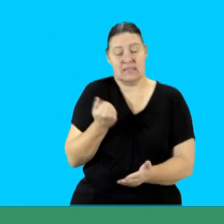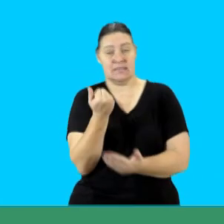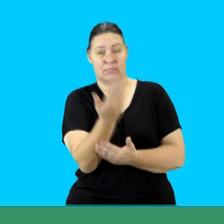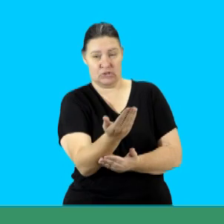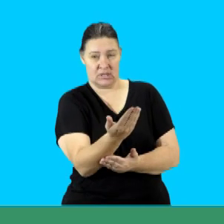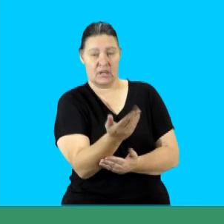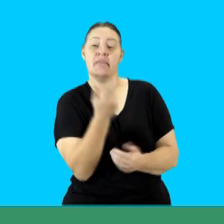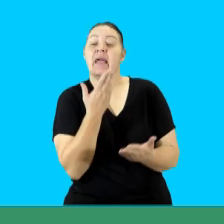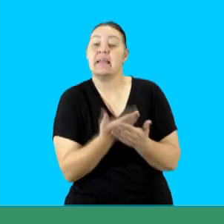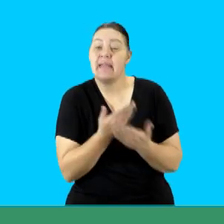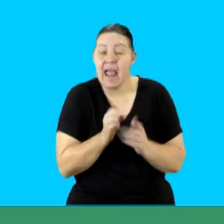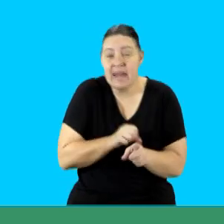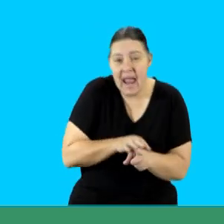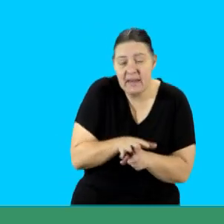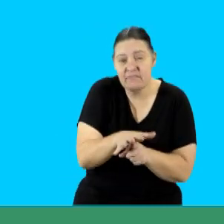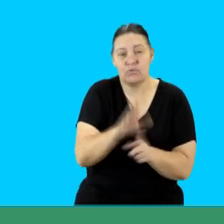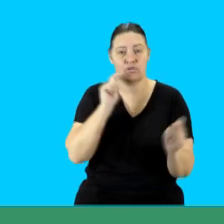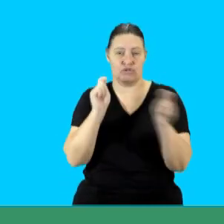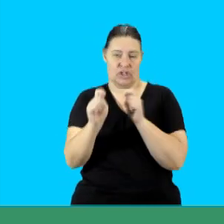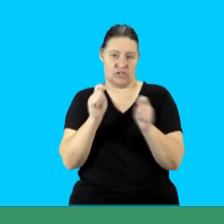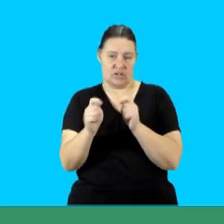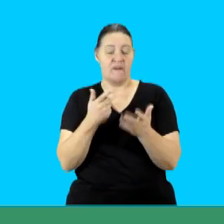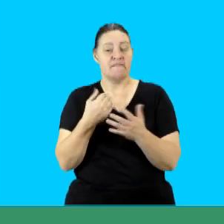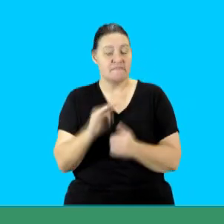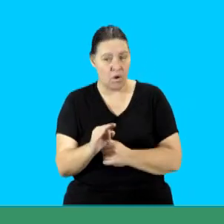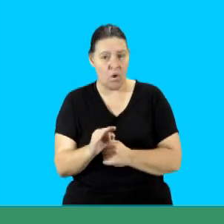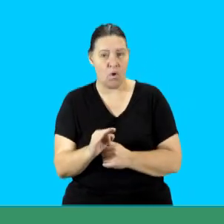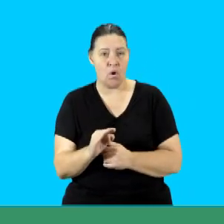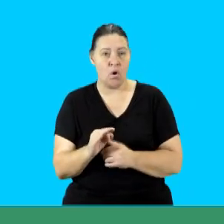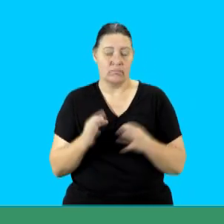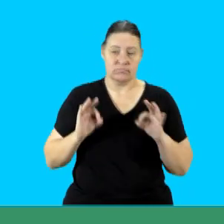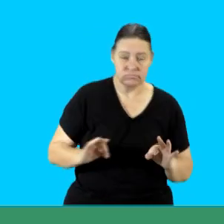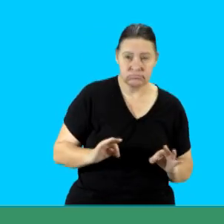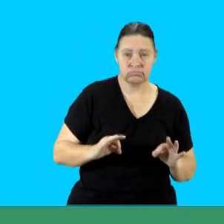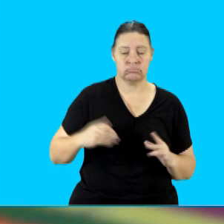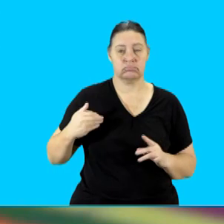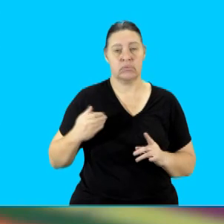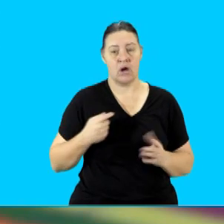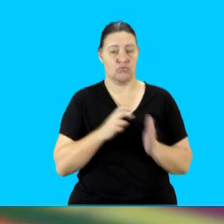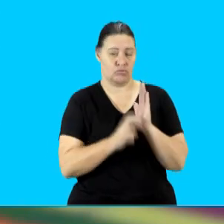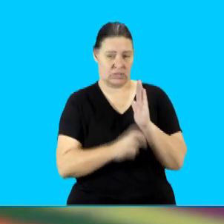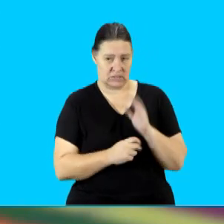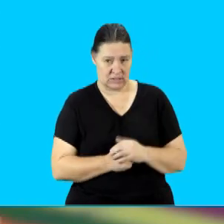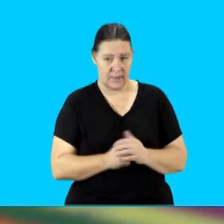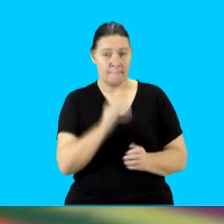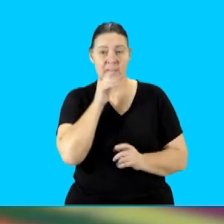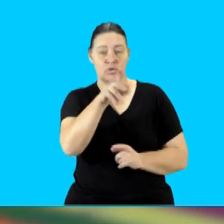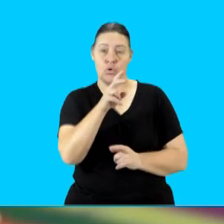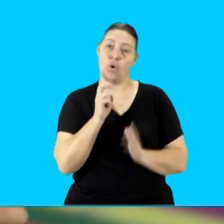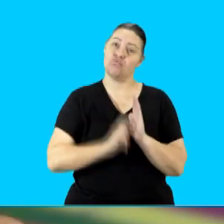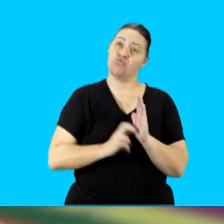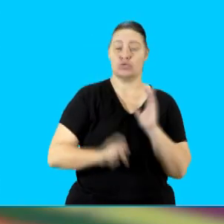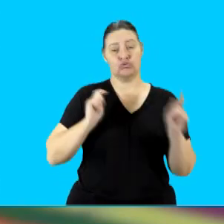submissions, they may be able to influence changes to existing regulations. So you cannot try to change